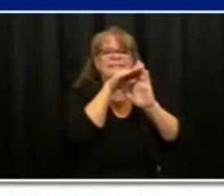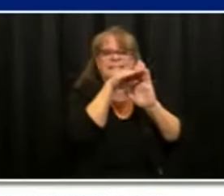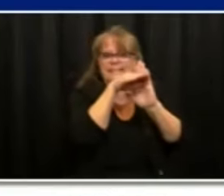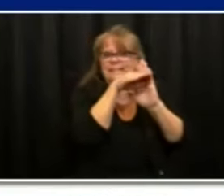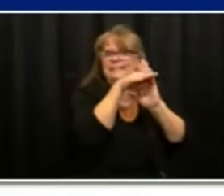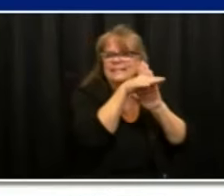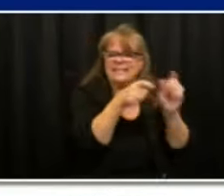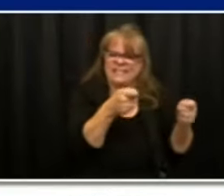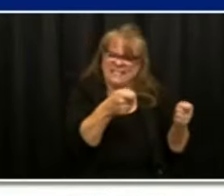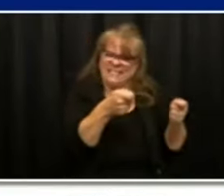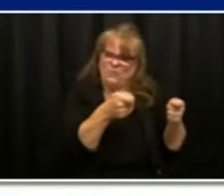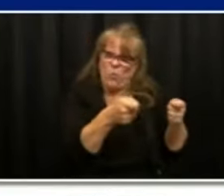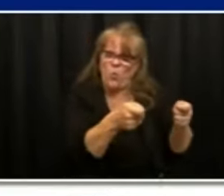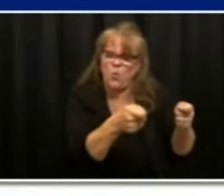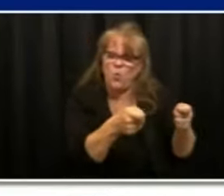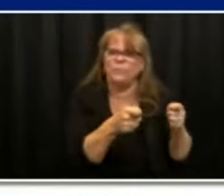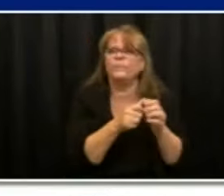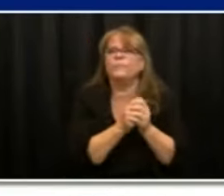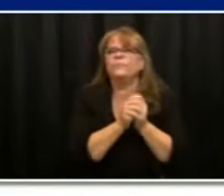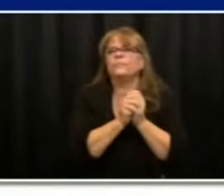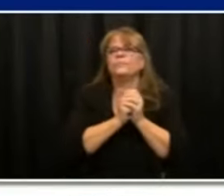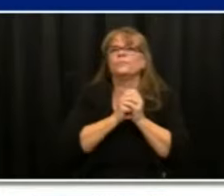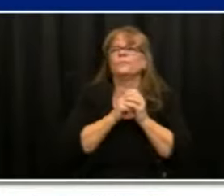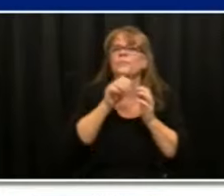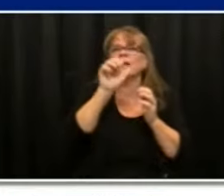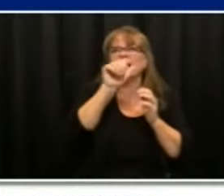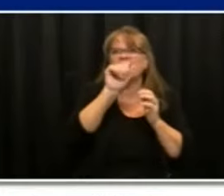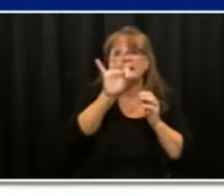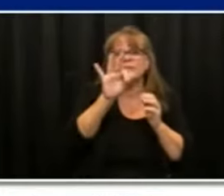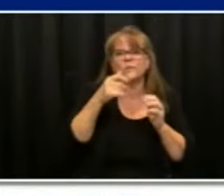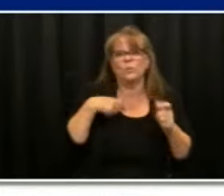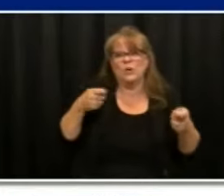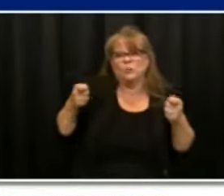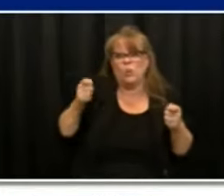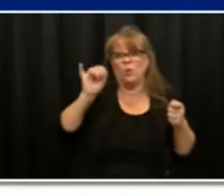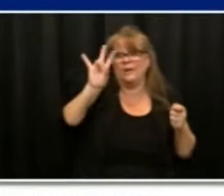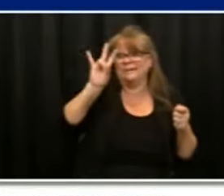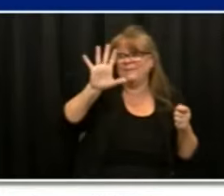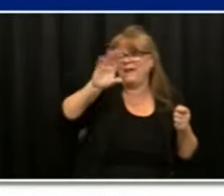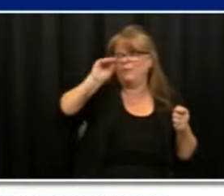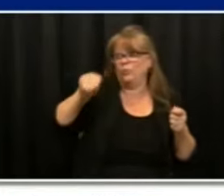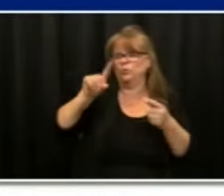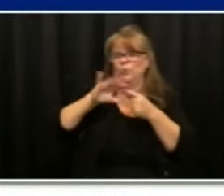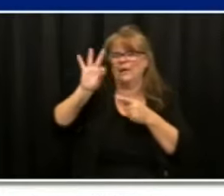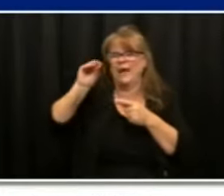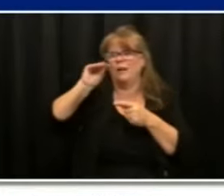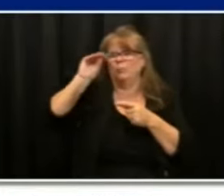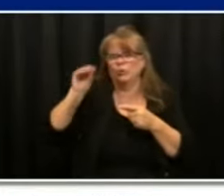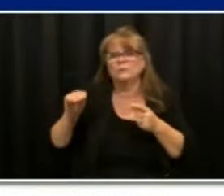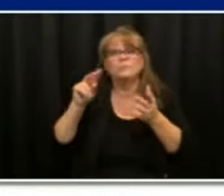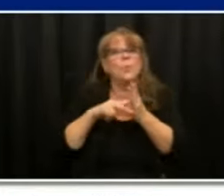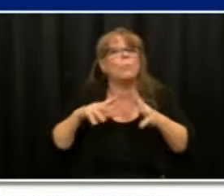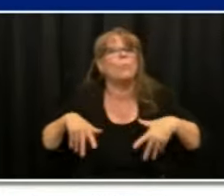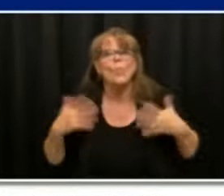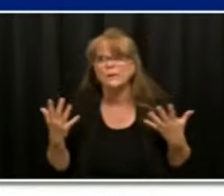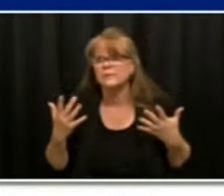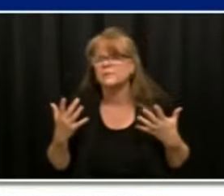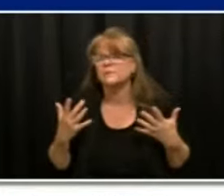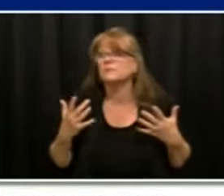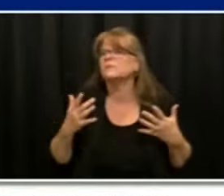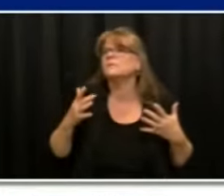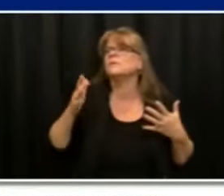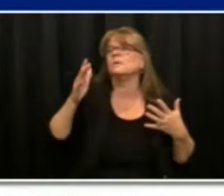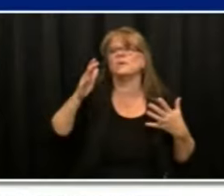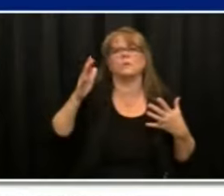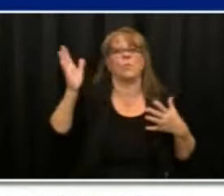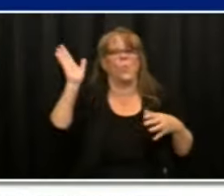by 75% or 80% in the next week or so, that we have the potential to avoid exceeding our spring wave. But we've done it